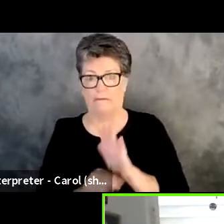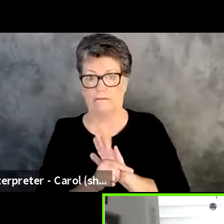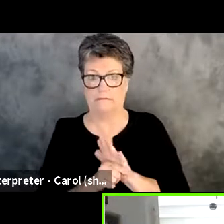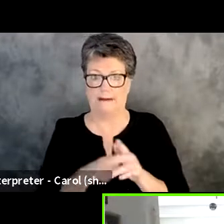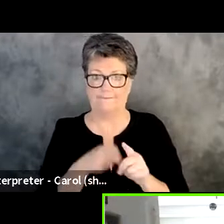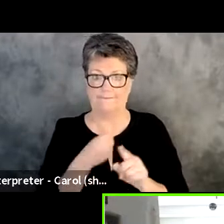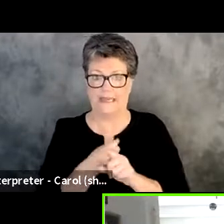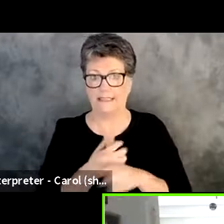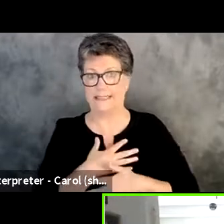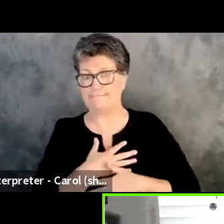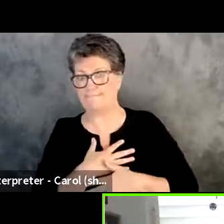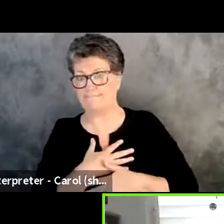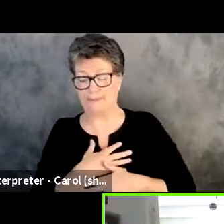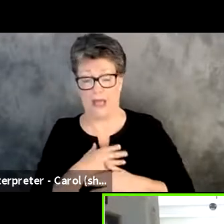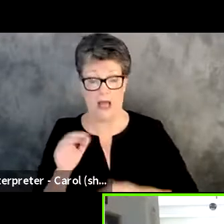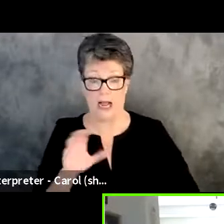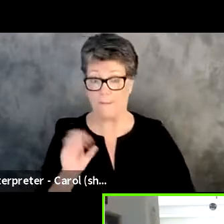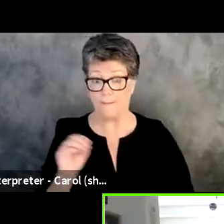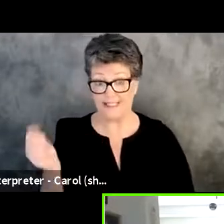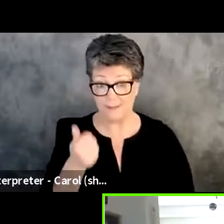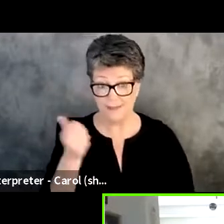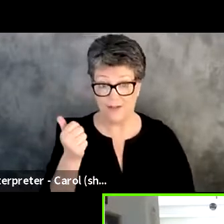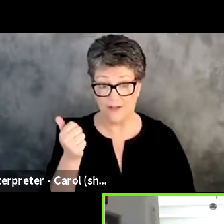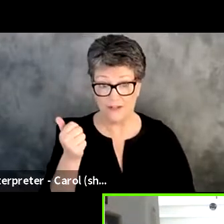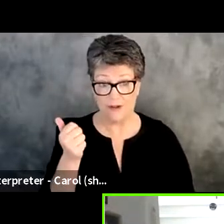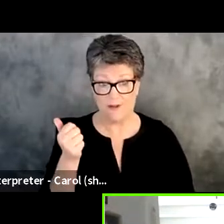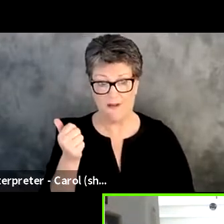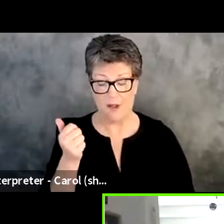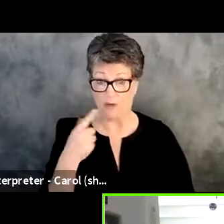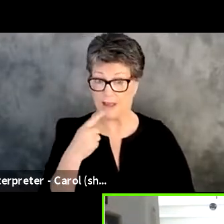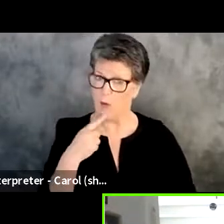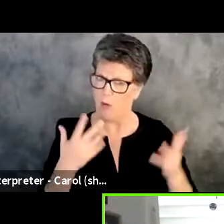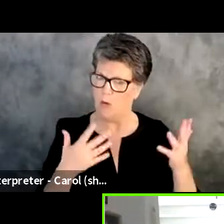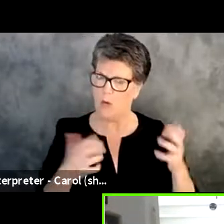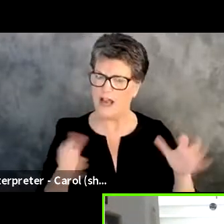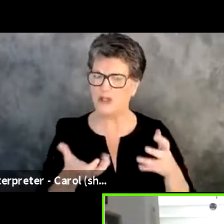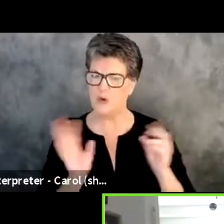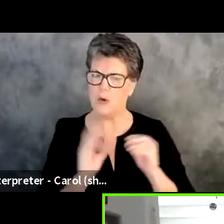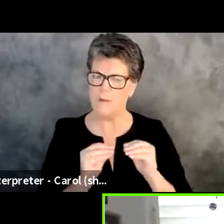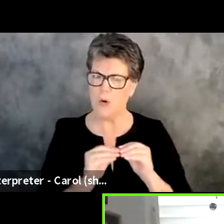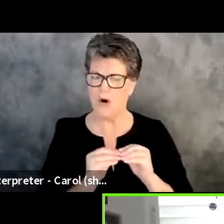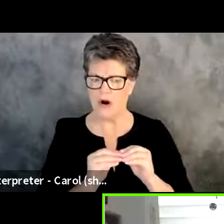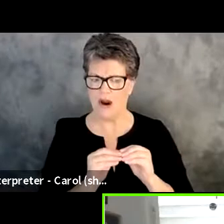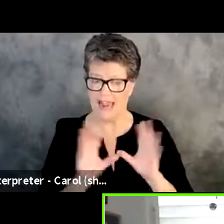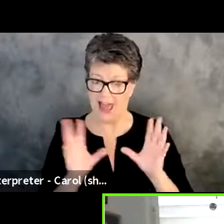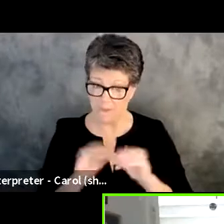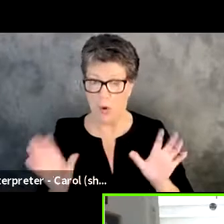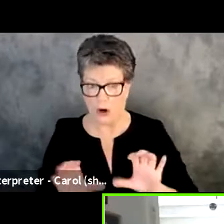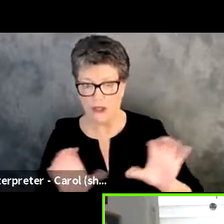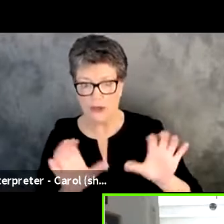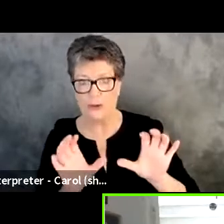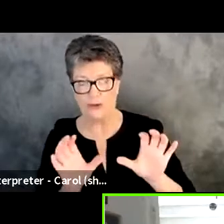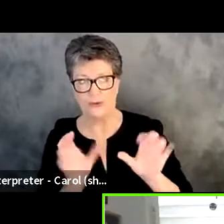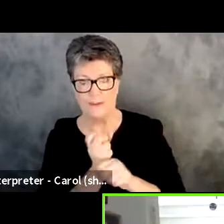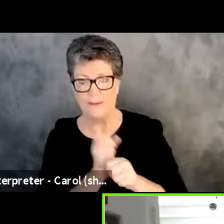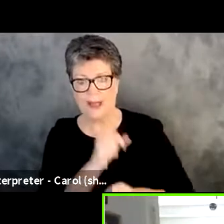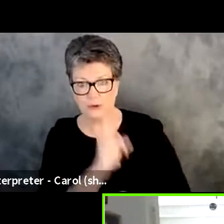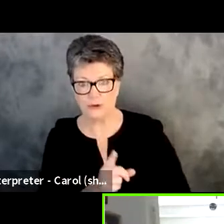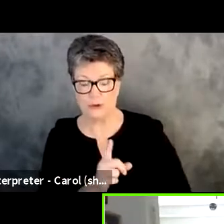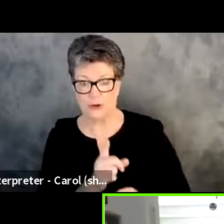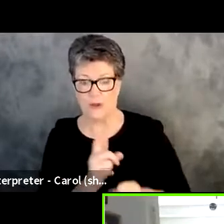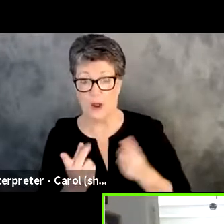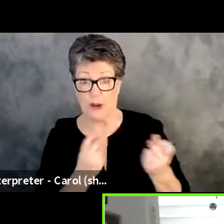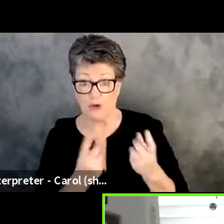by it. Companies themselves that are saying they want to do more, that have a lot more to do to make sure that the